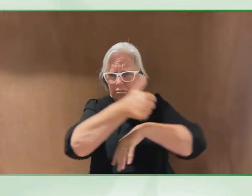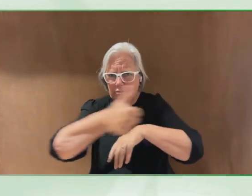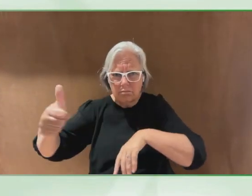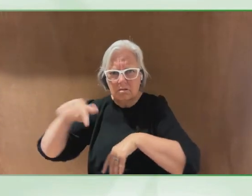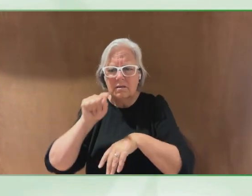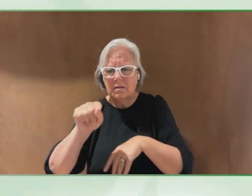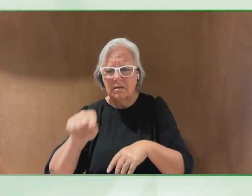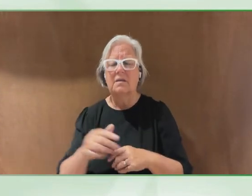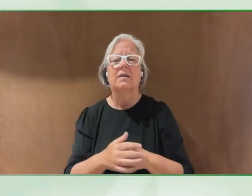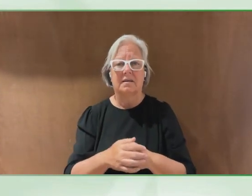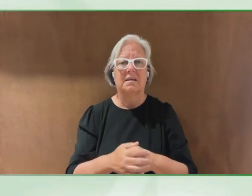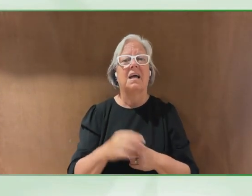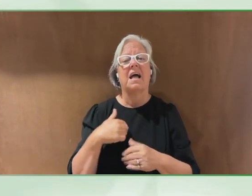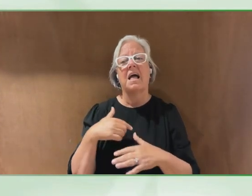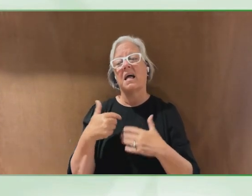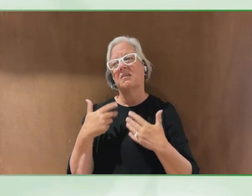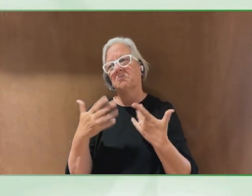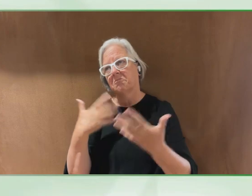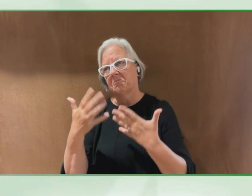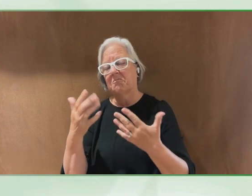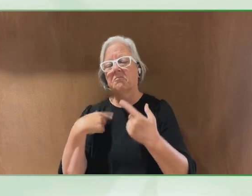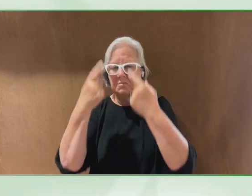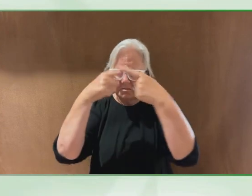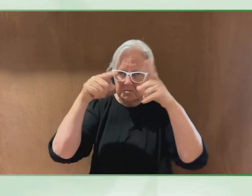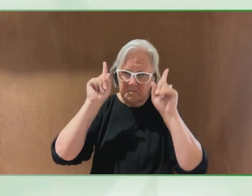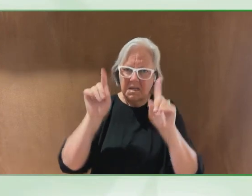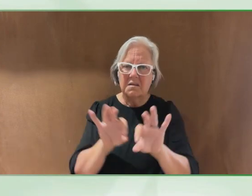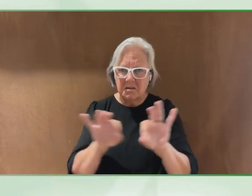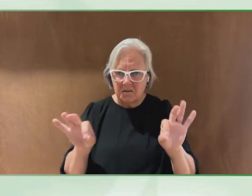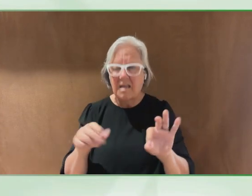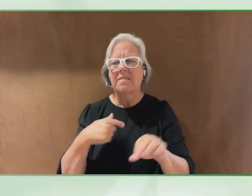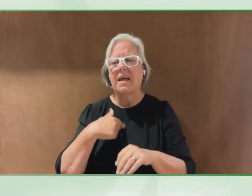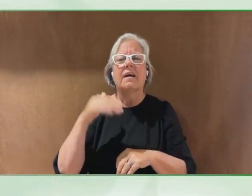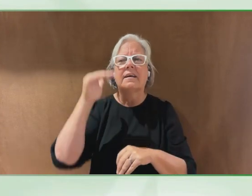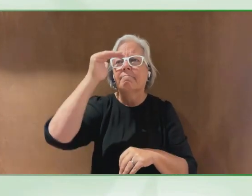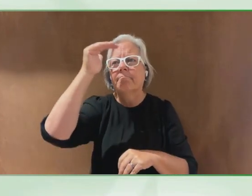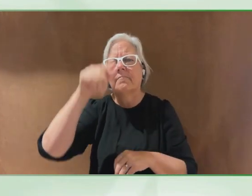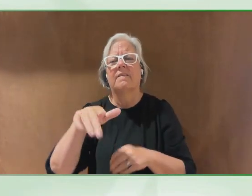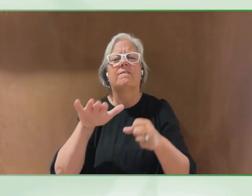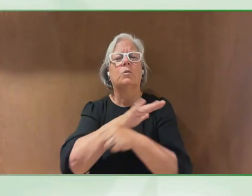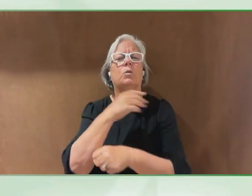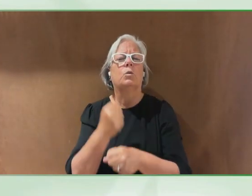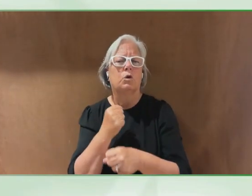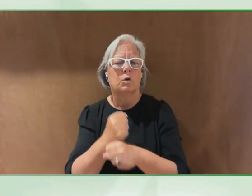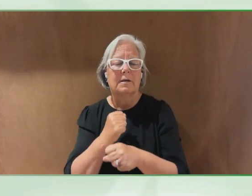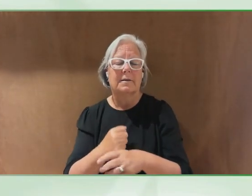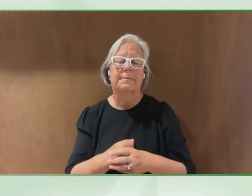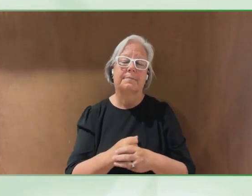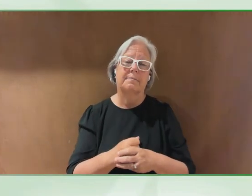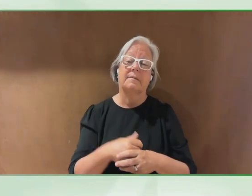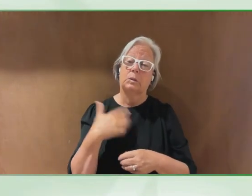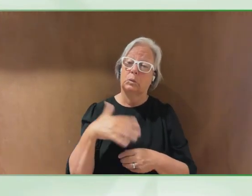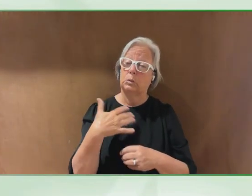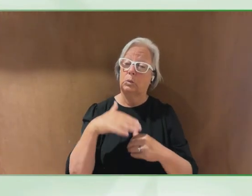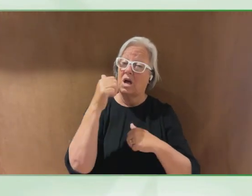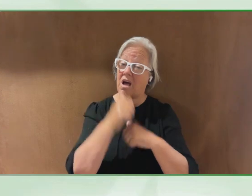say, and I was looking for a full-time position. It was a challenge for me. I've only had those